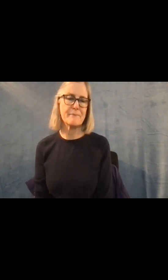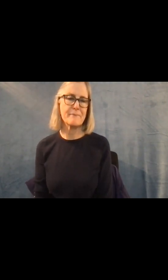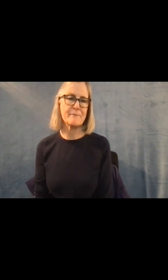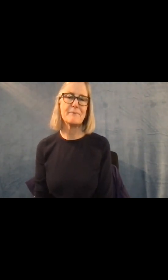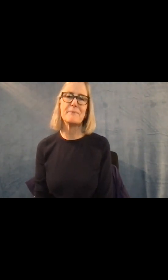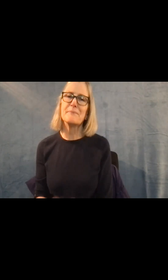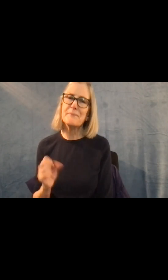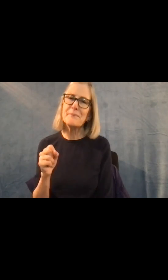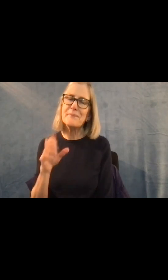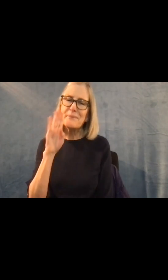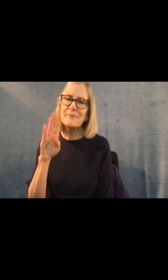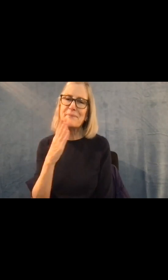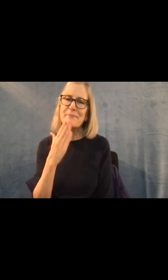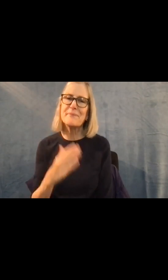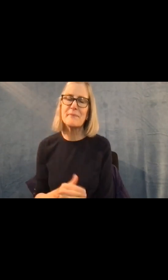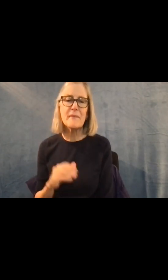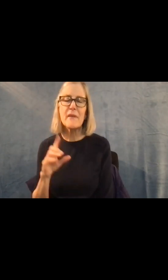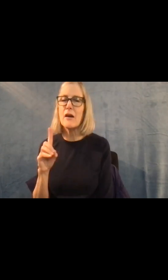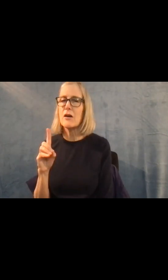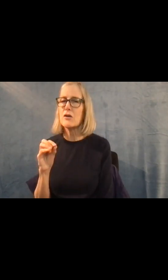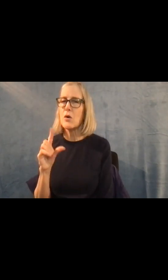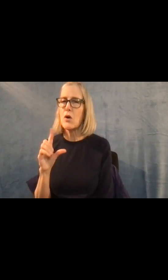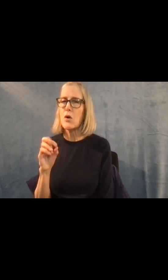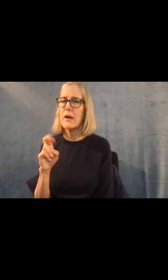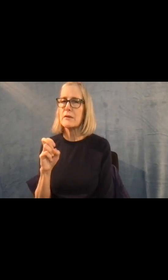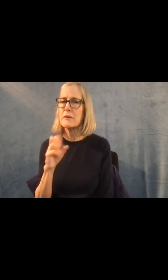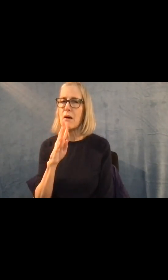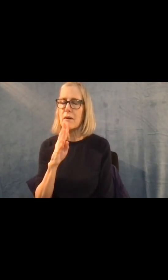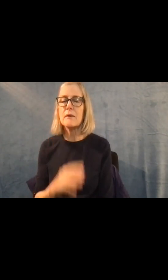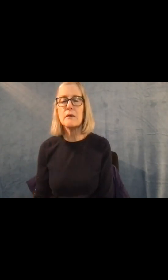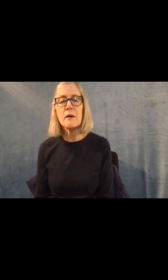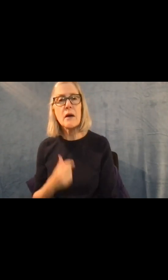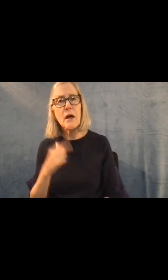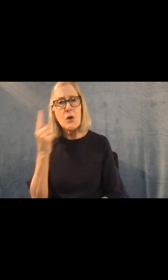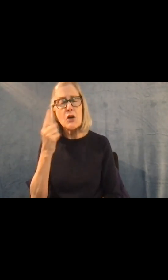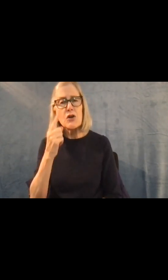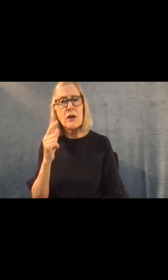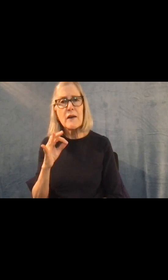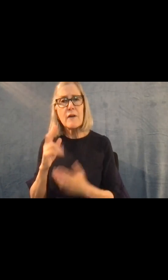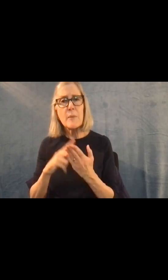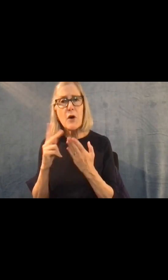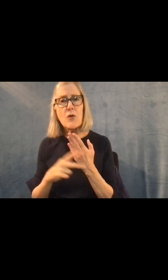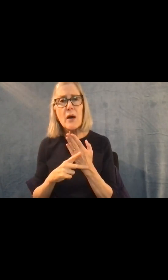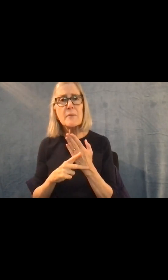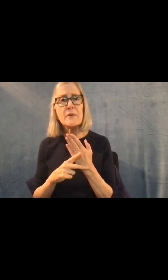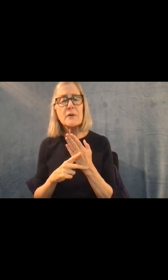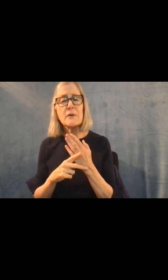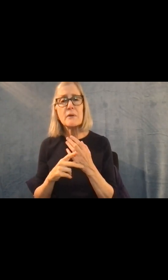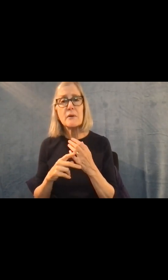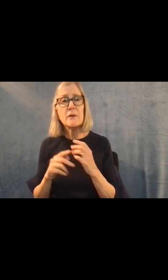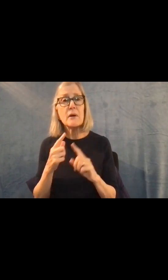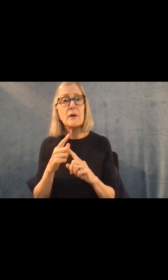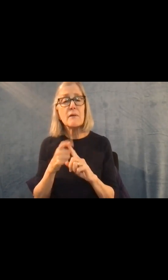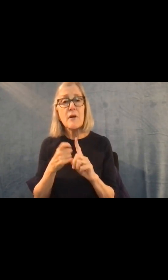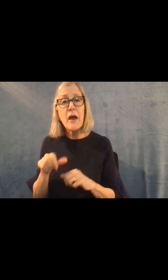Yeah, hi, thank you. I wondered if there are if programs in other languages